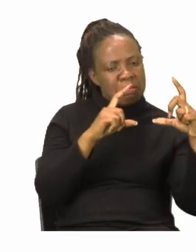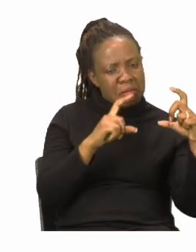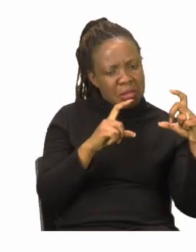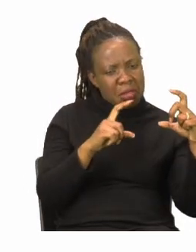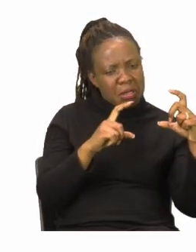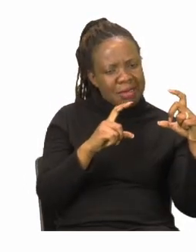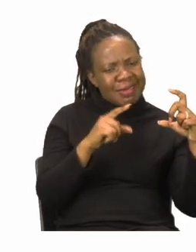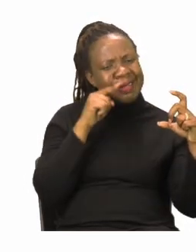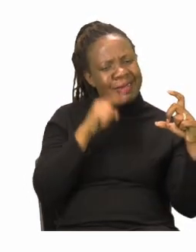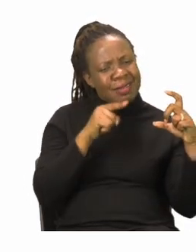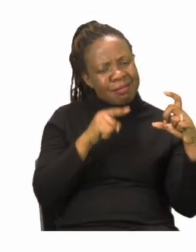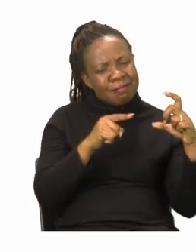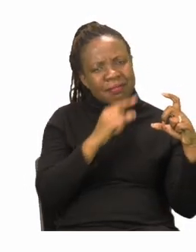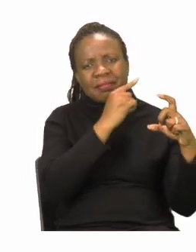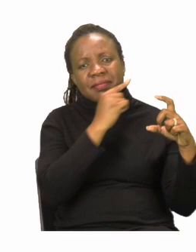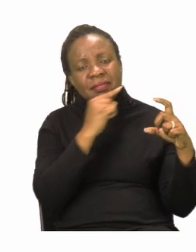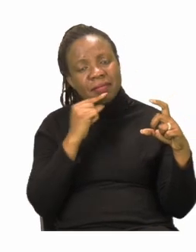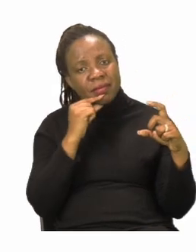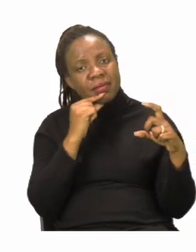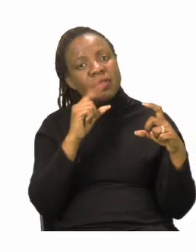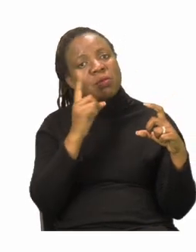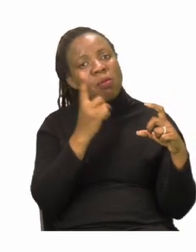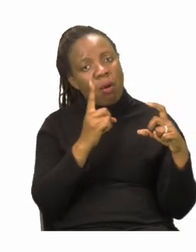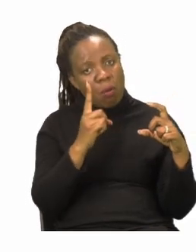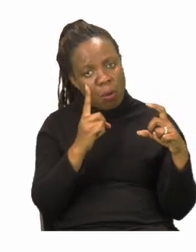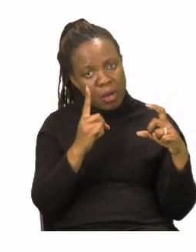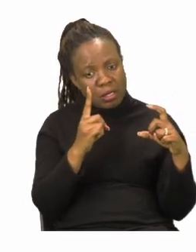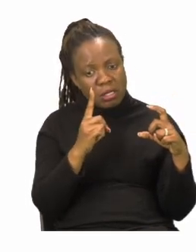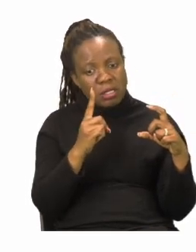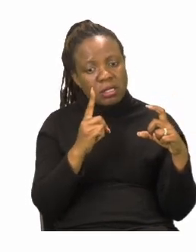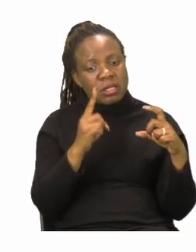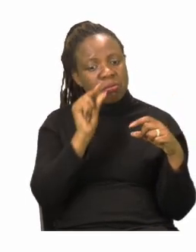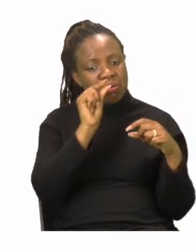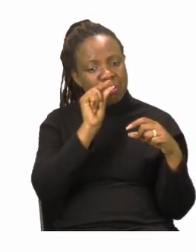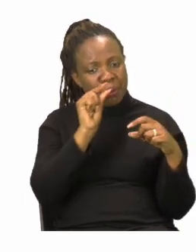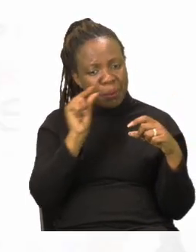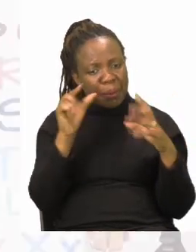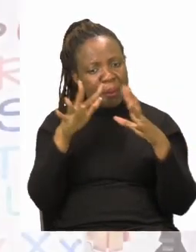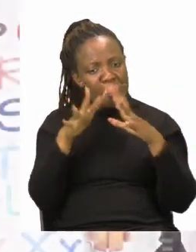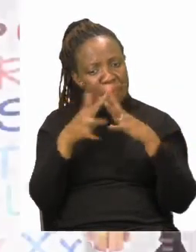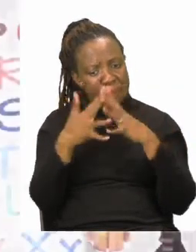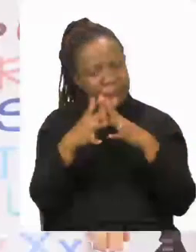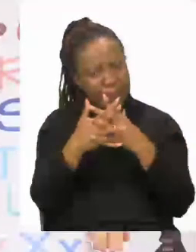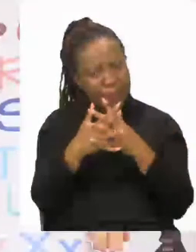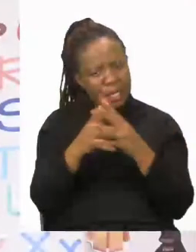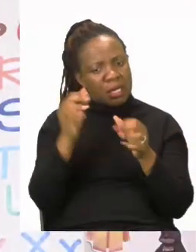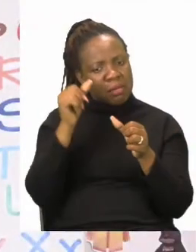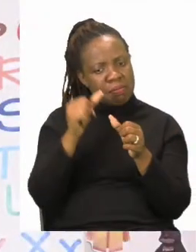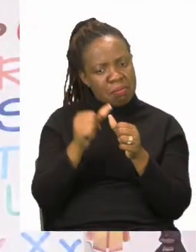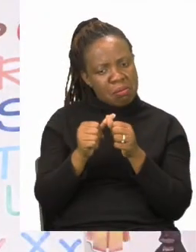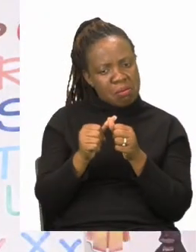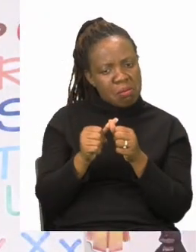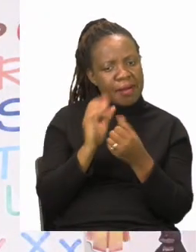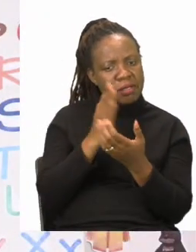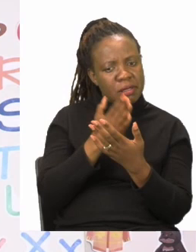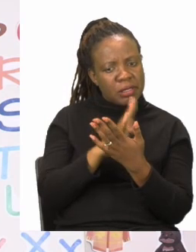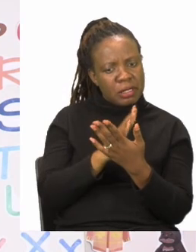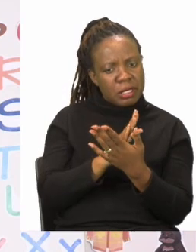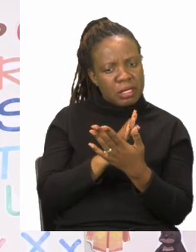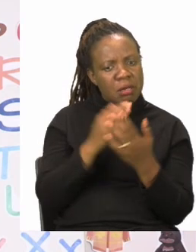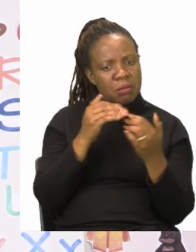H. Now I chose 2 words that we are going to do